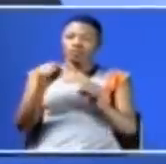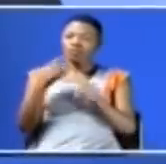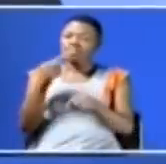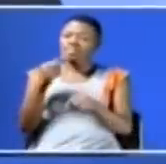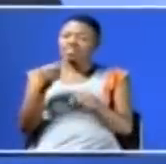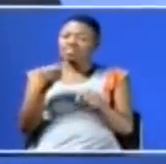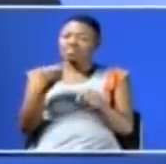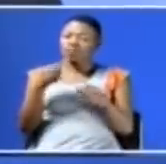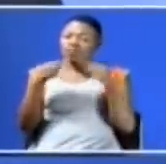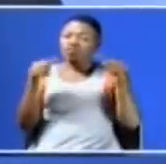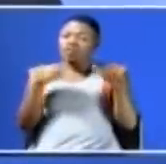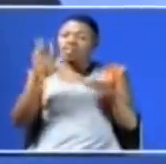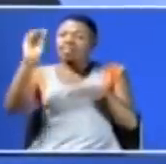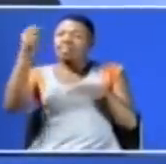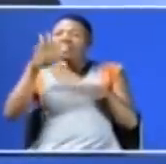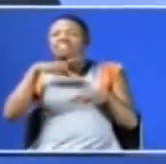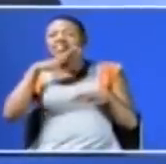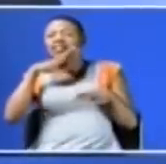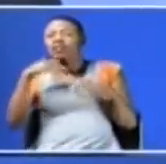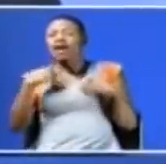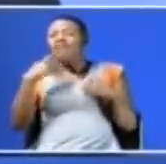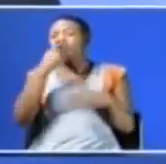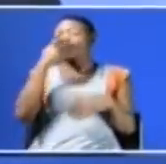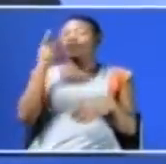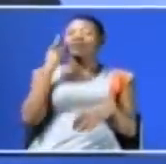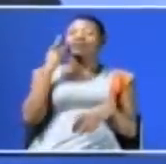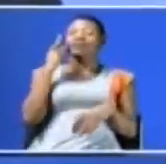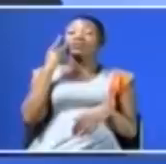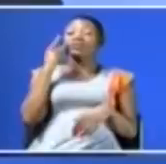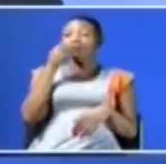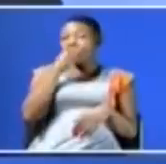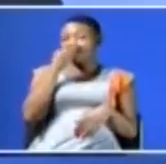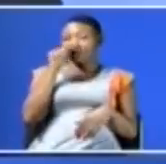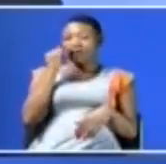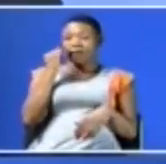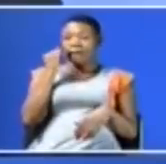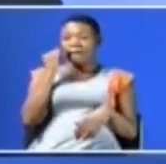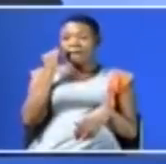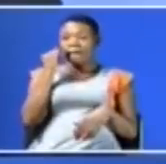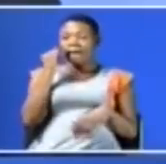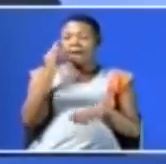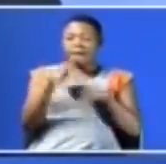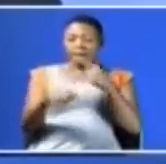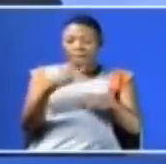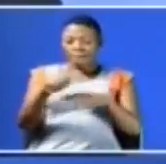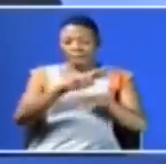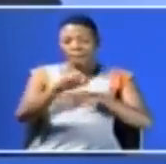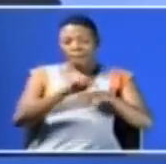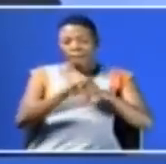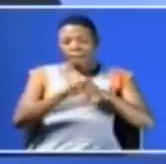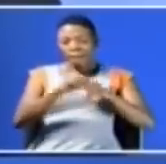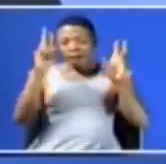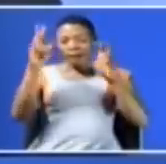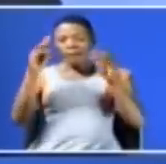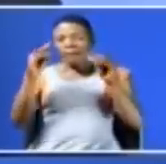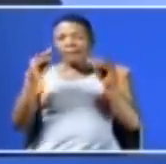And keeping in mind, you have the likes of Musalia Mudavadi, who time and again, he has kept up with the national issues, addresses the